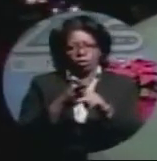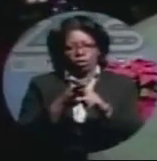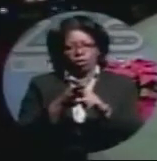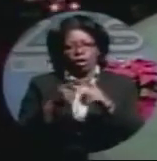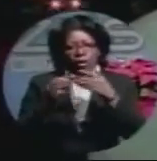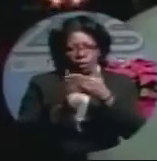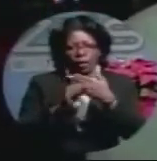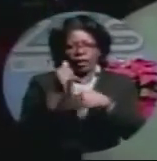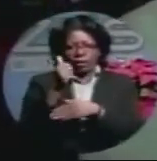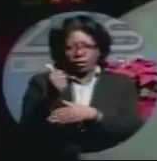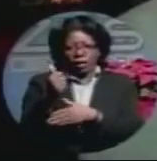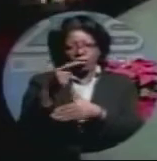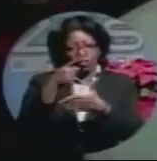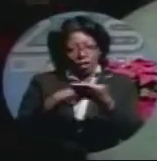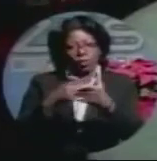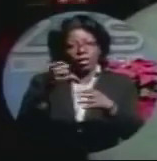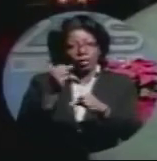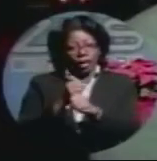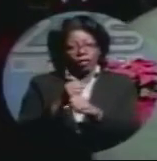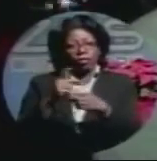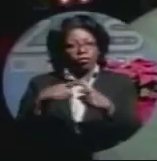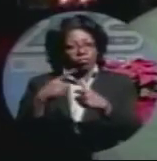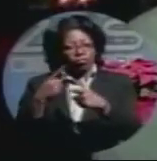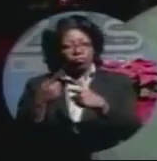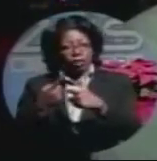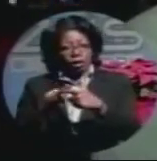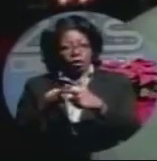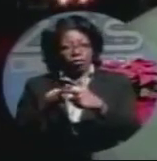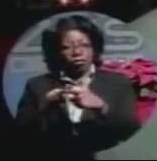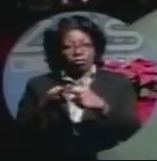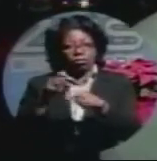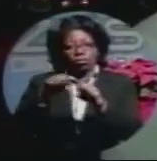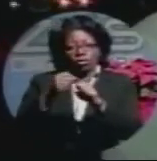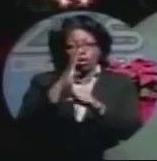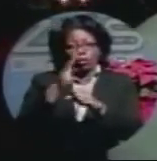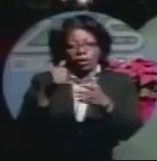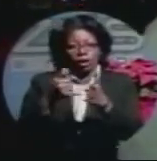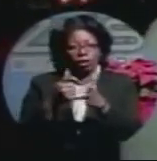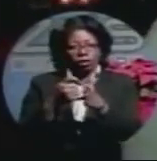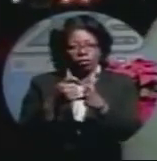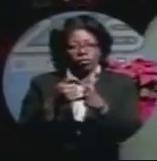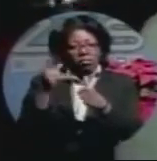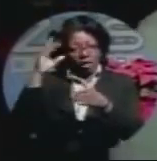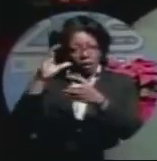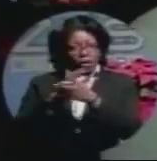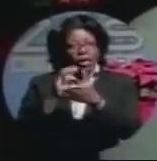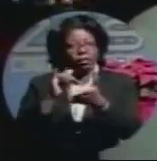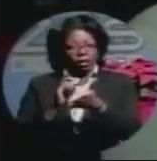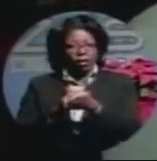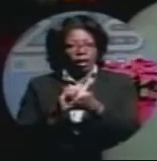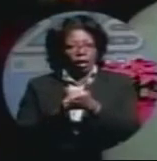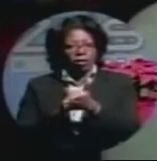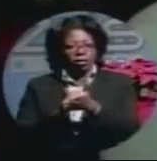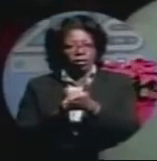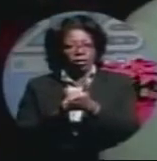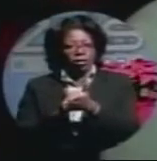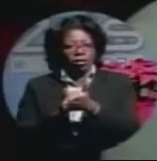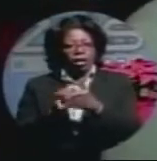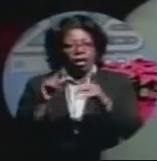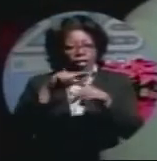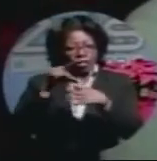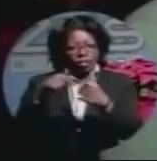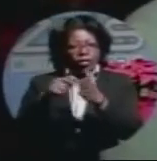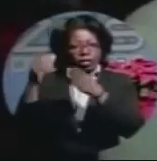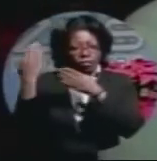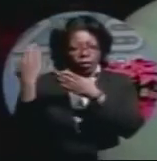And if that's what it takes, so be it. But I do believe that this Bahamas,